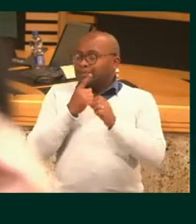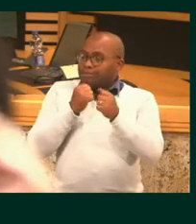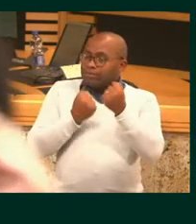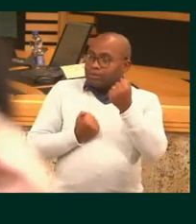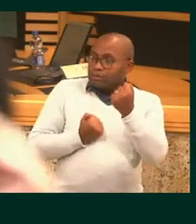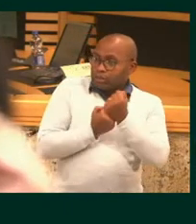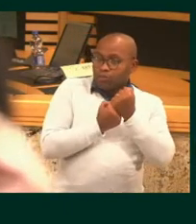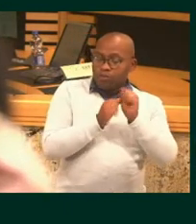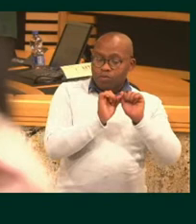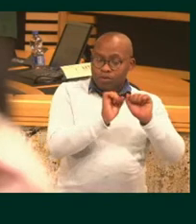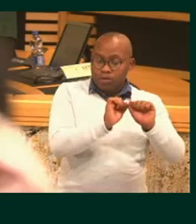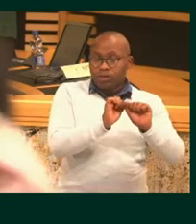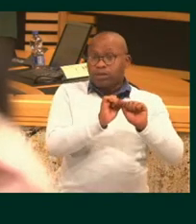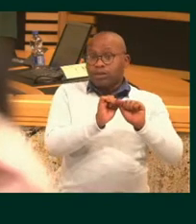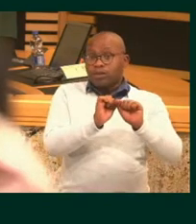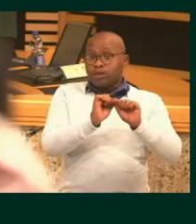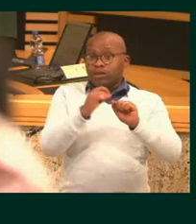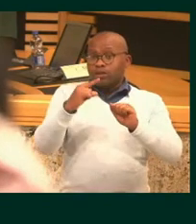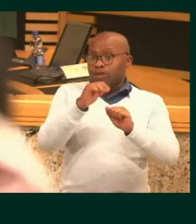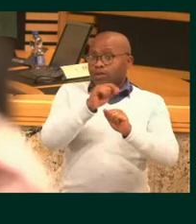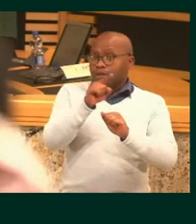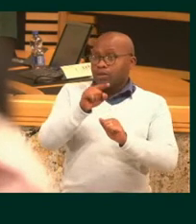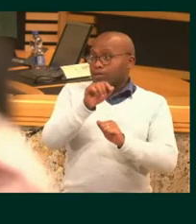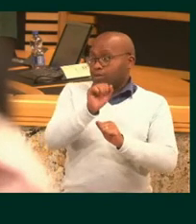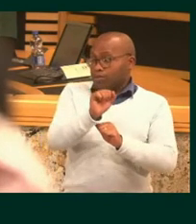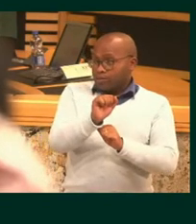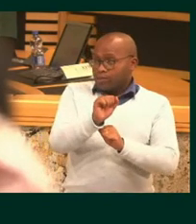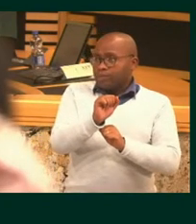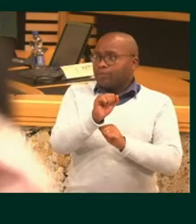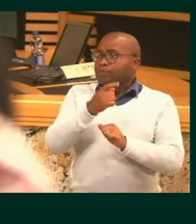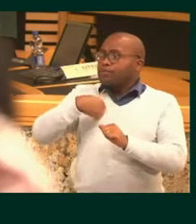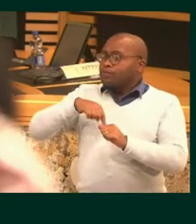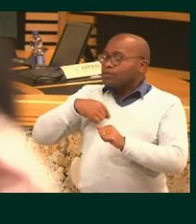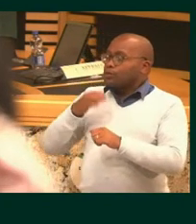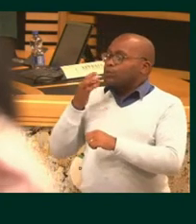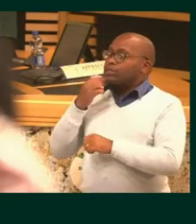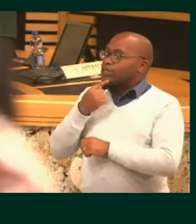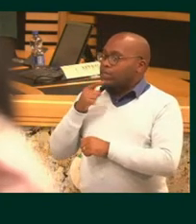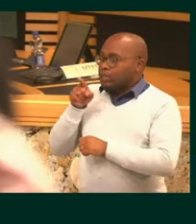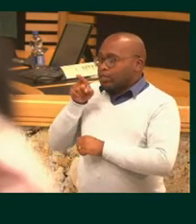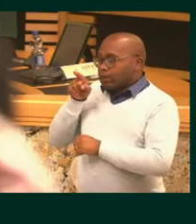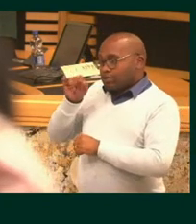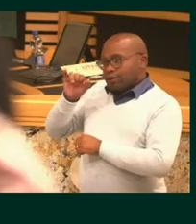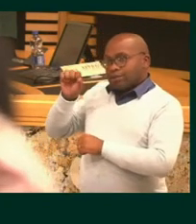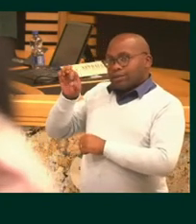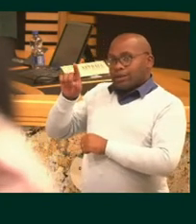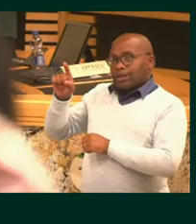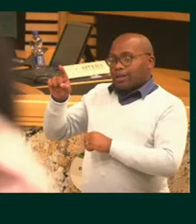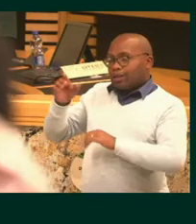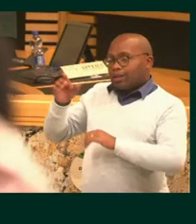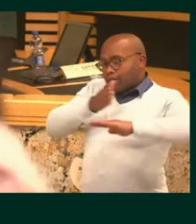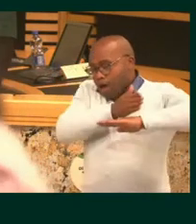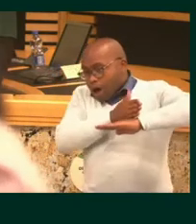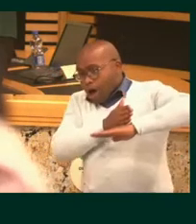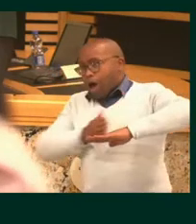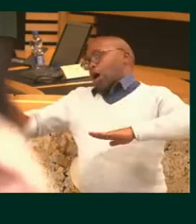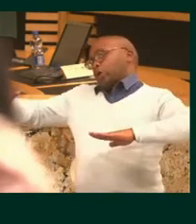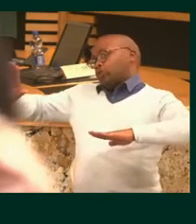for an end of the annexation of the Palestinian land and condemn the action of apath